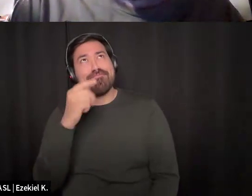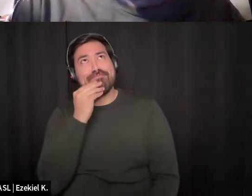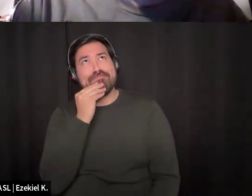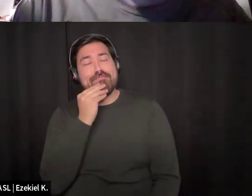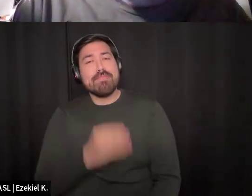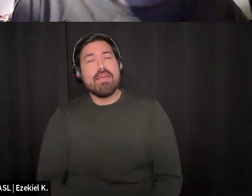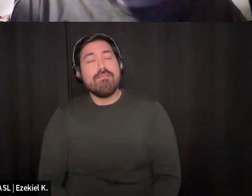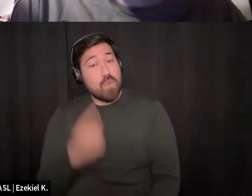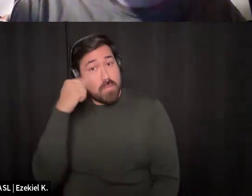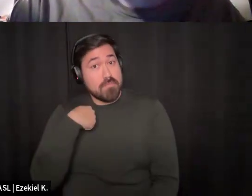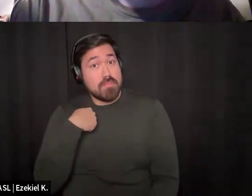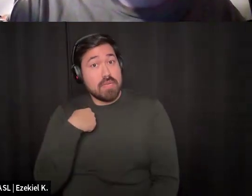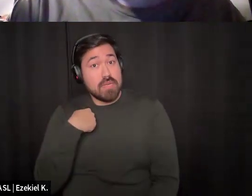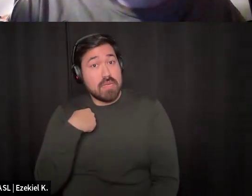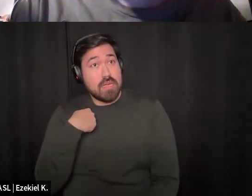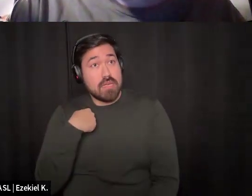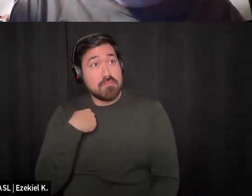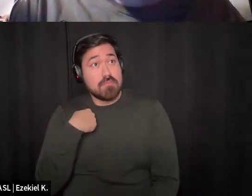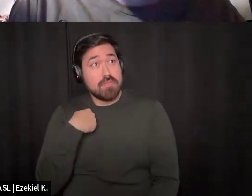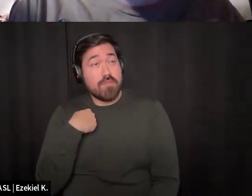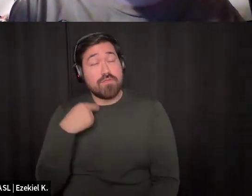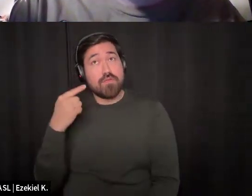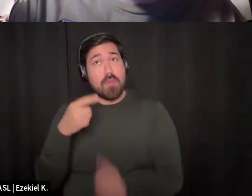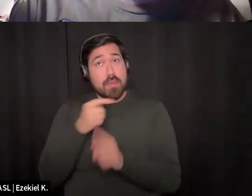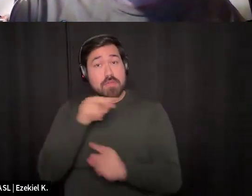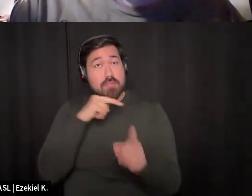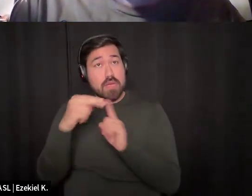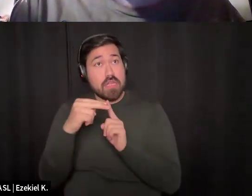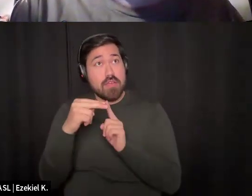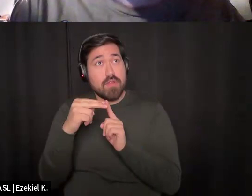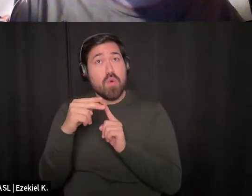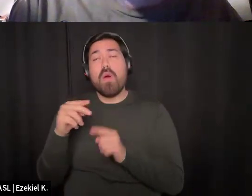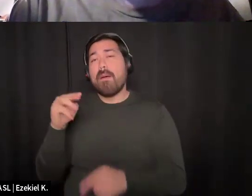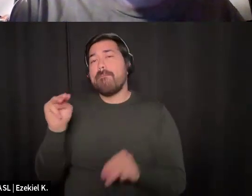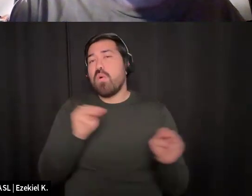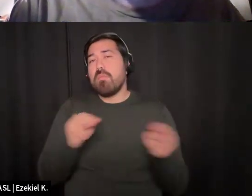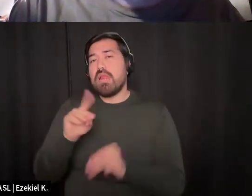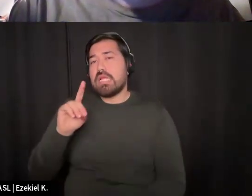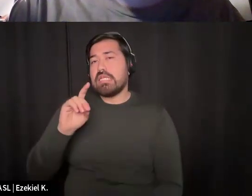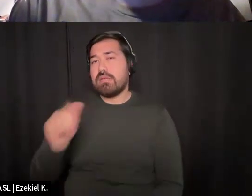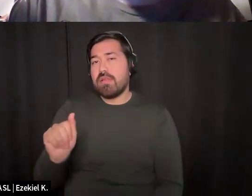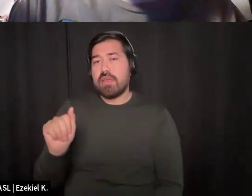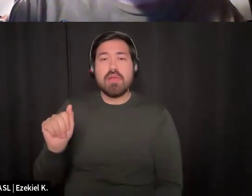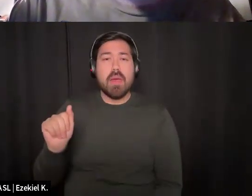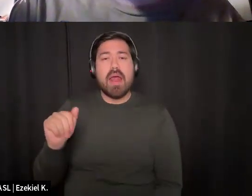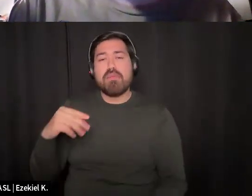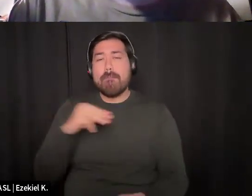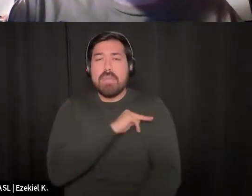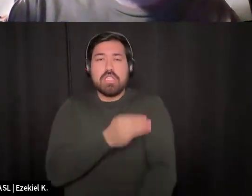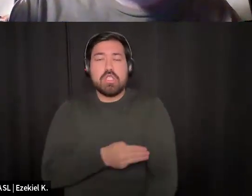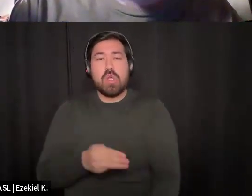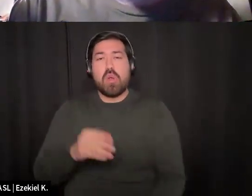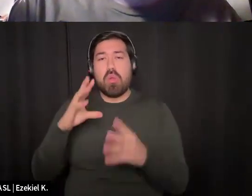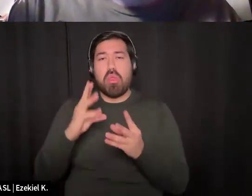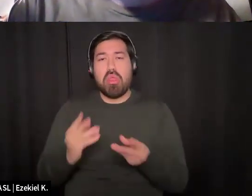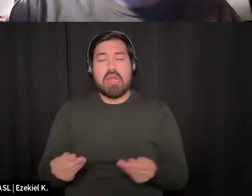so, for me, coming from the perspective of somebody who has a mobility disability, I have muscular dystrophy, which means I use a big